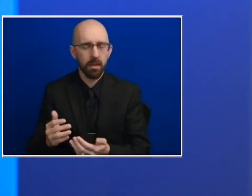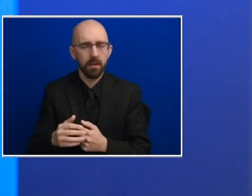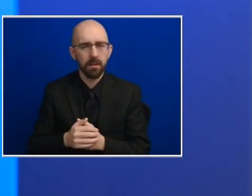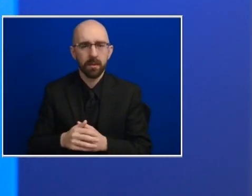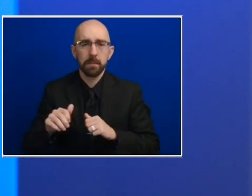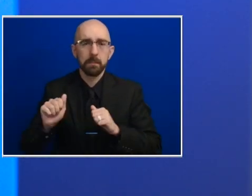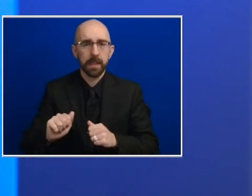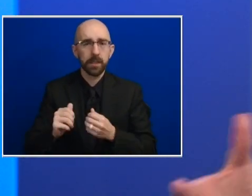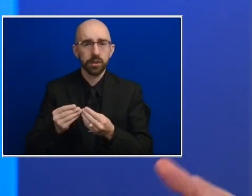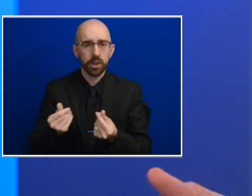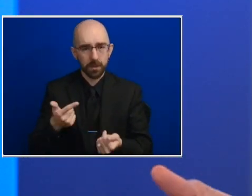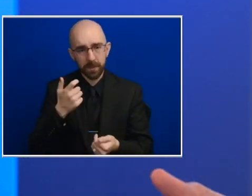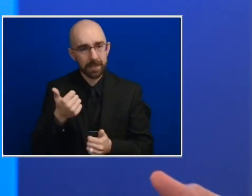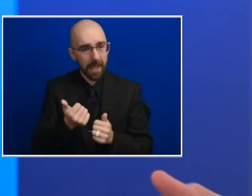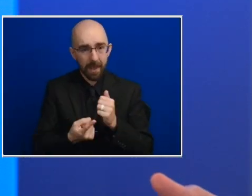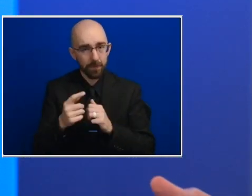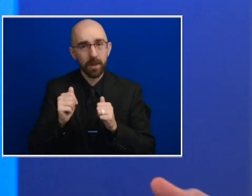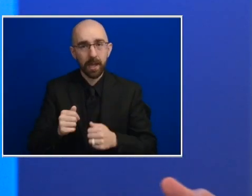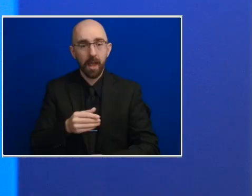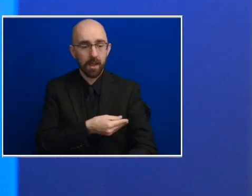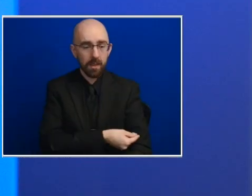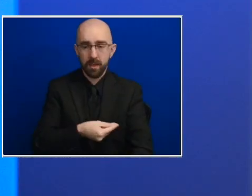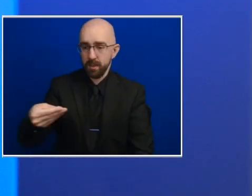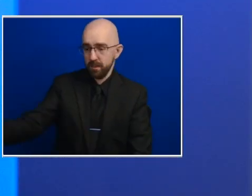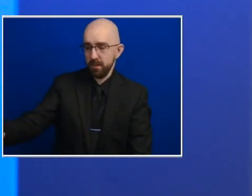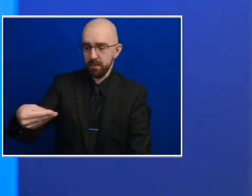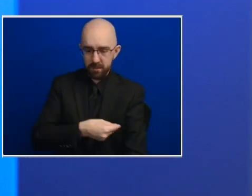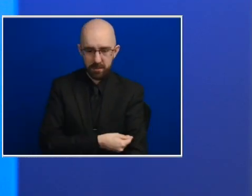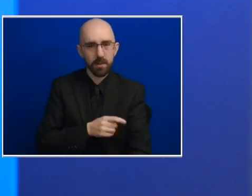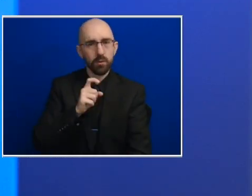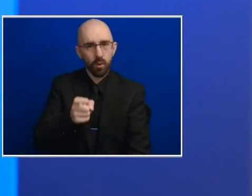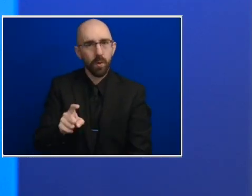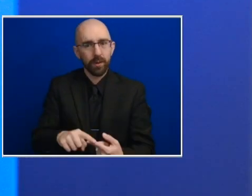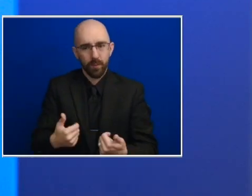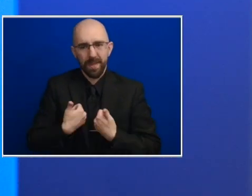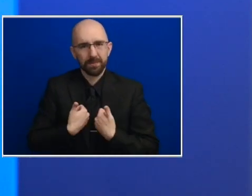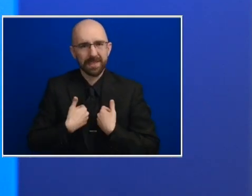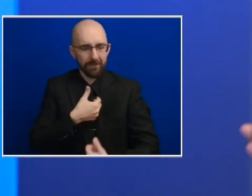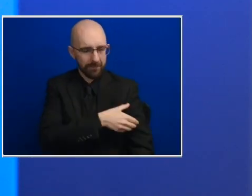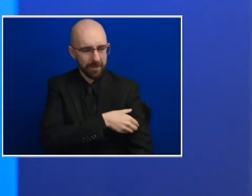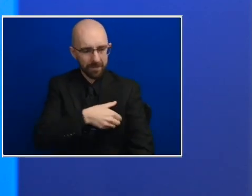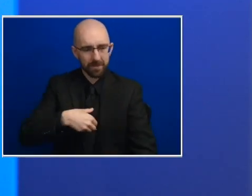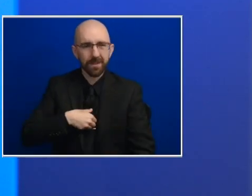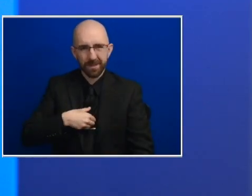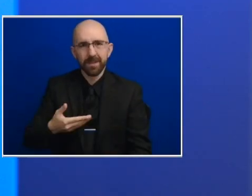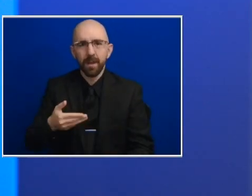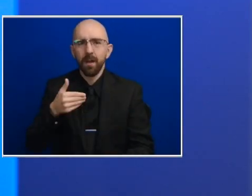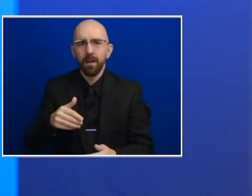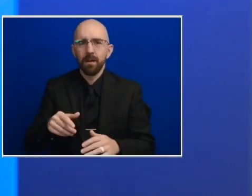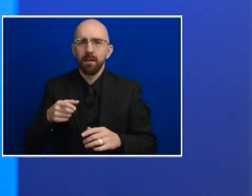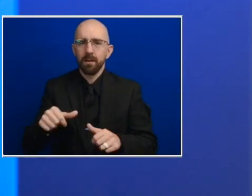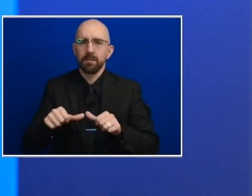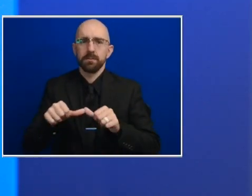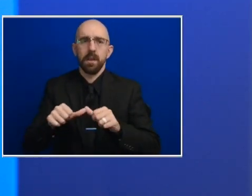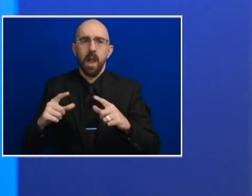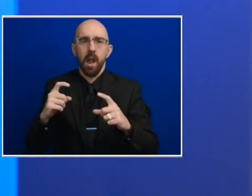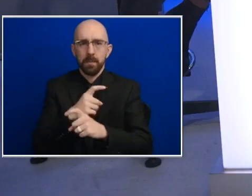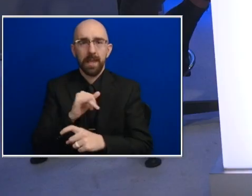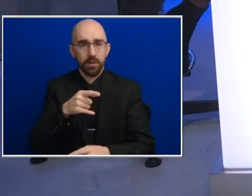because everybody can give their own stem cells. Yes. You know, and don't have to deal with the prolonged complications that you mentioned. Yes. Thank you.